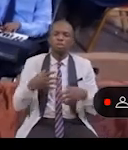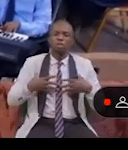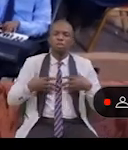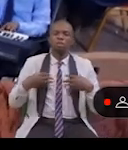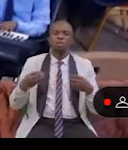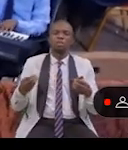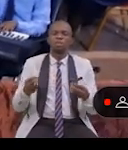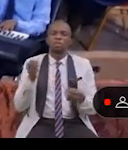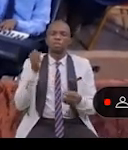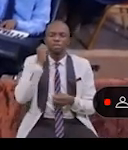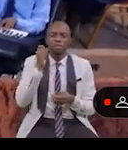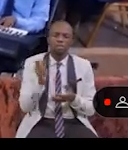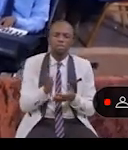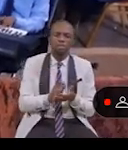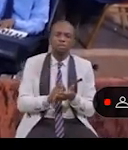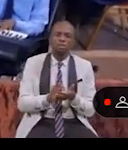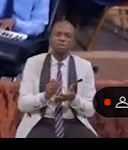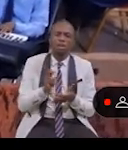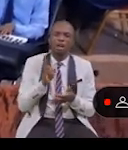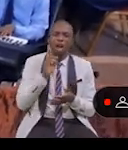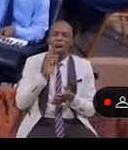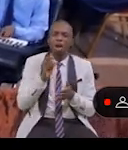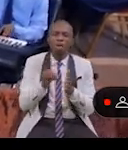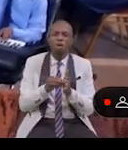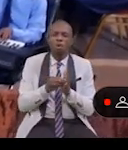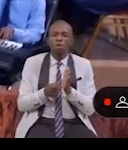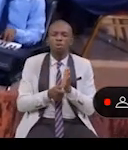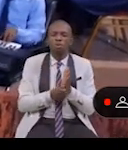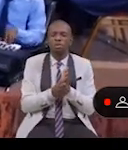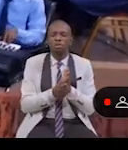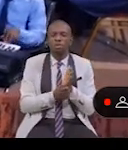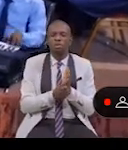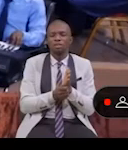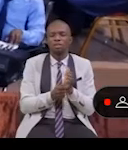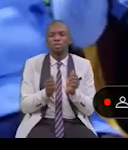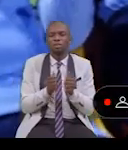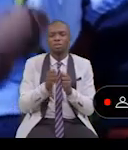whole. She rose her own ticket with